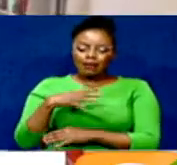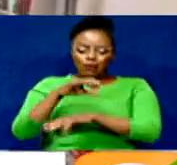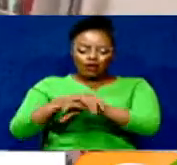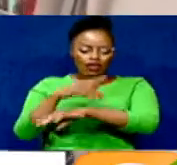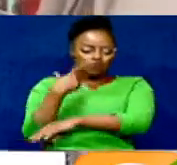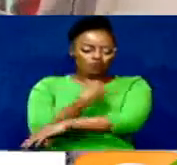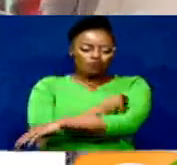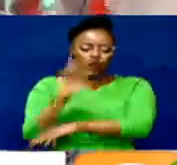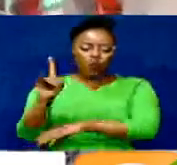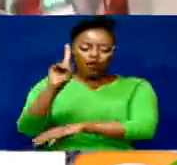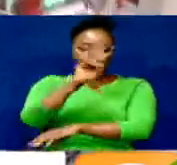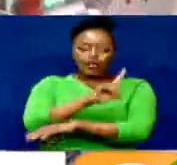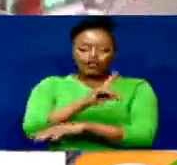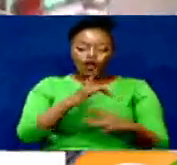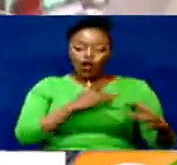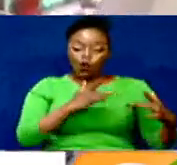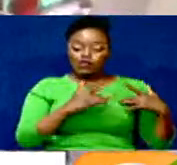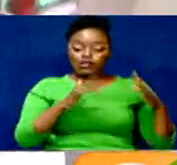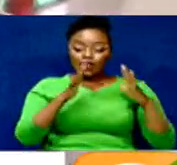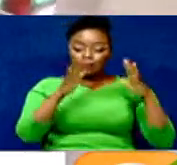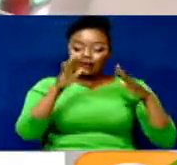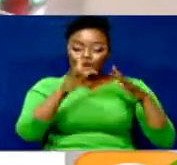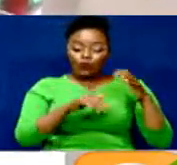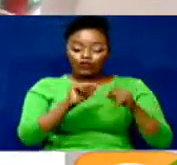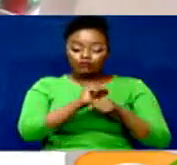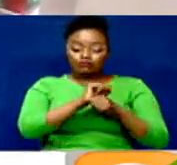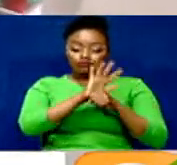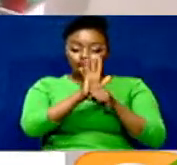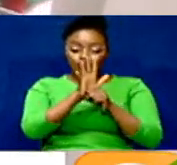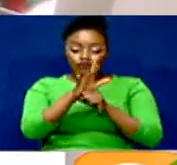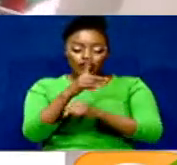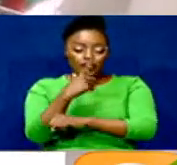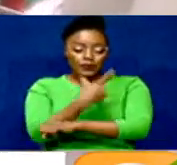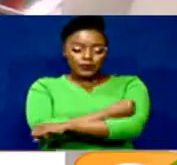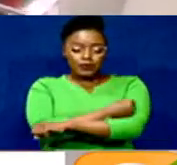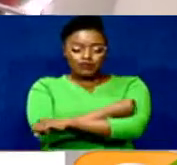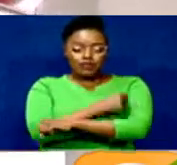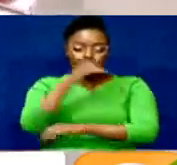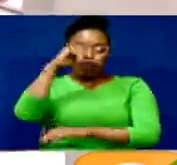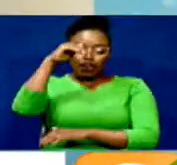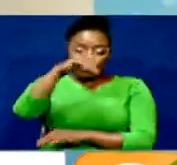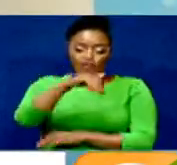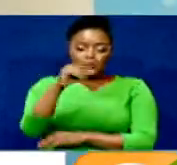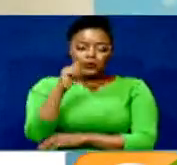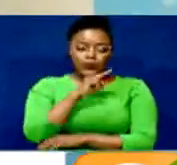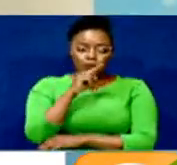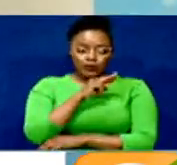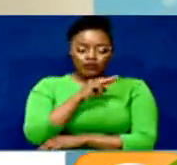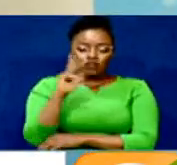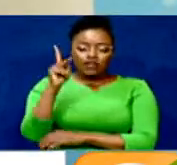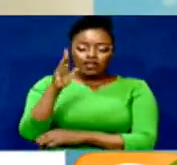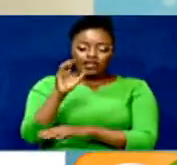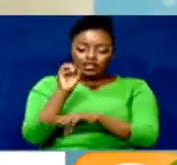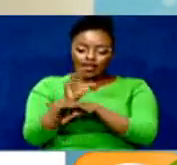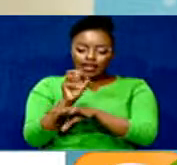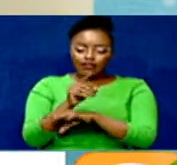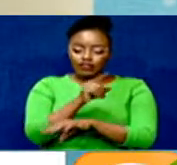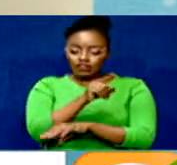day. Of concern is the fact that the COVID-19 vaccination rate has dropped. Kenyans are